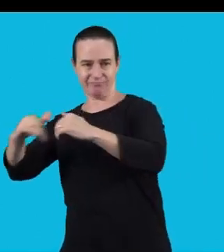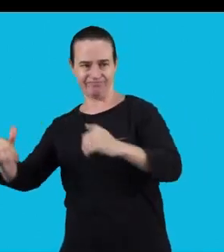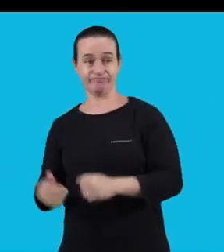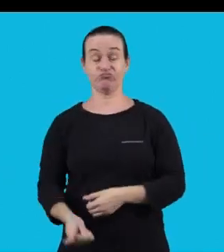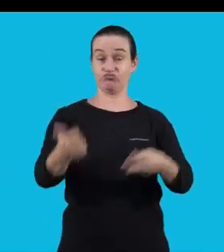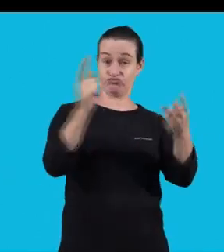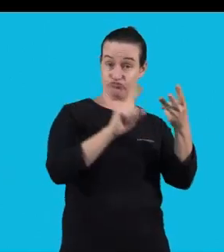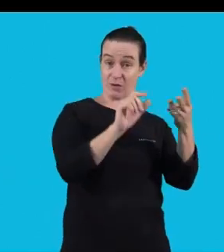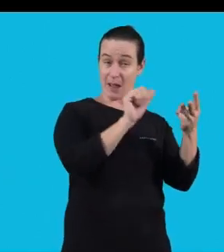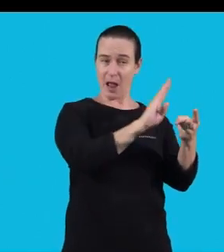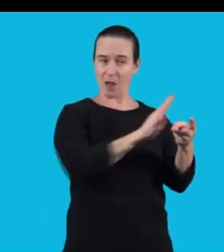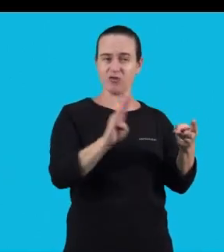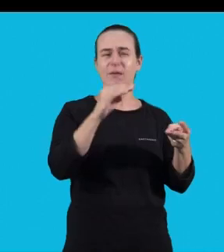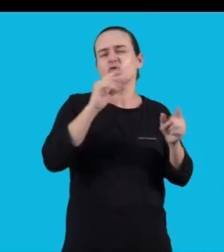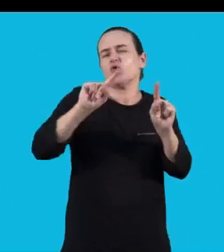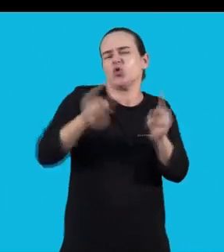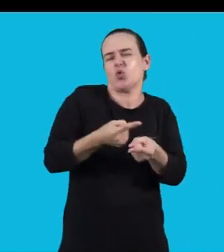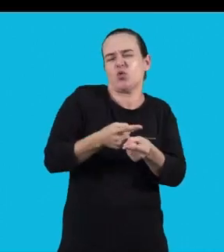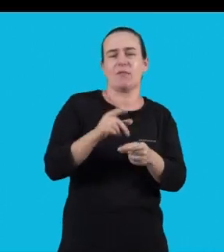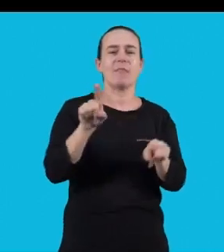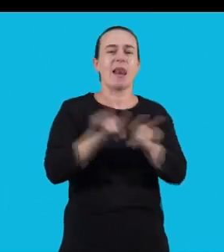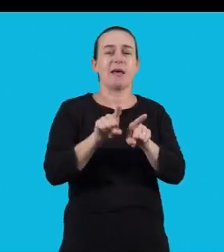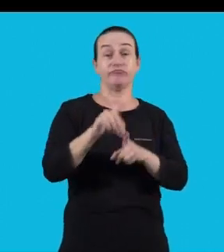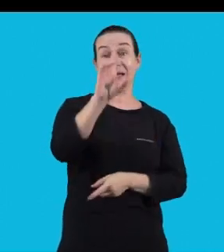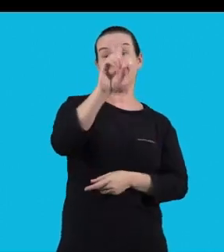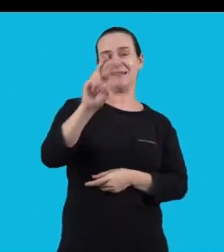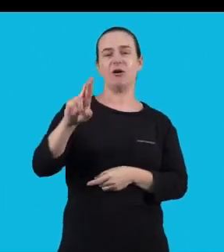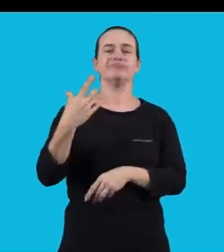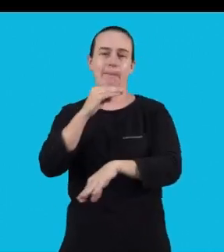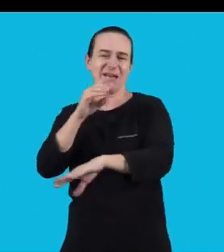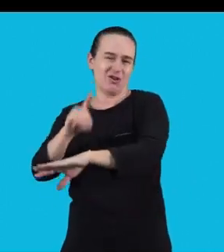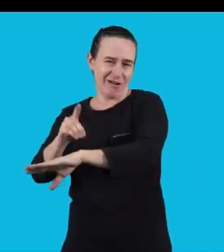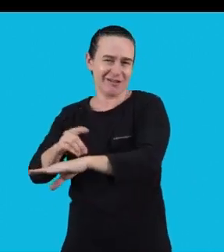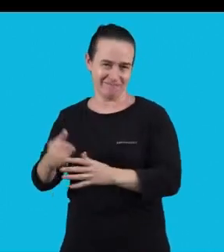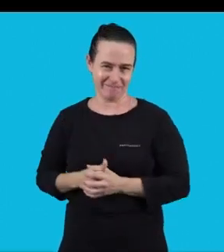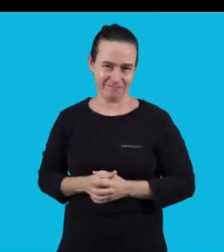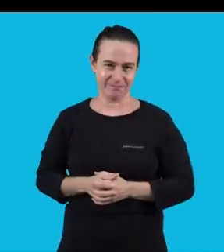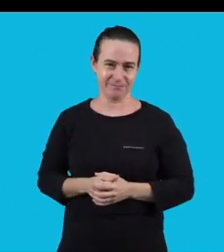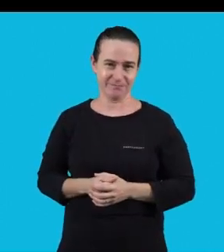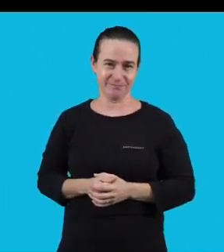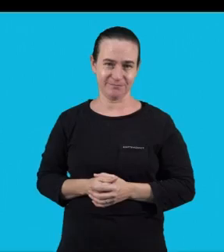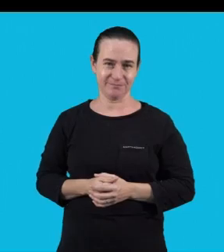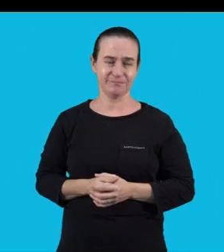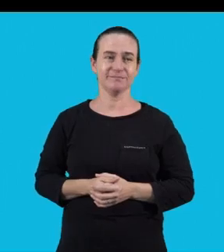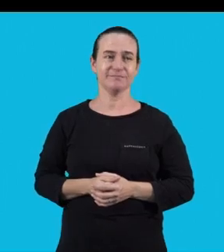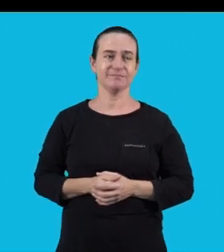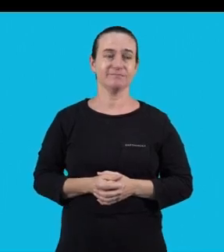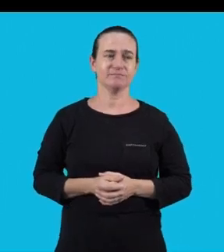are shortened versions of words. For example, DR for doctor.